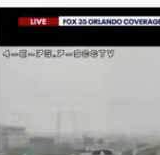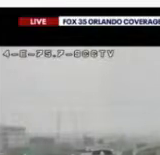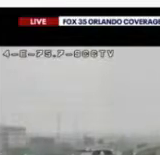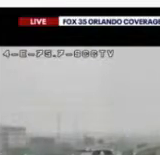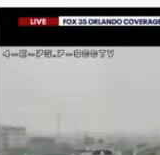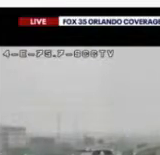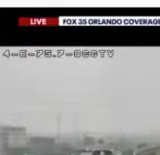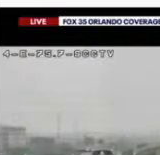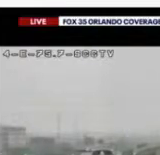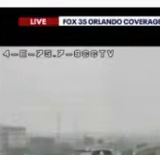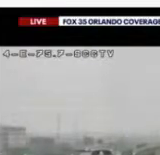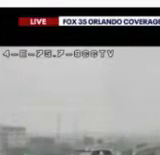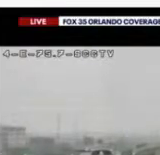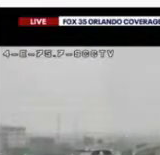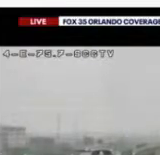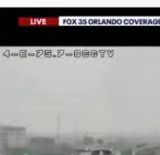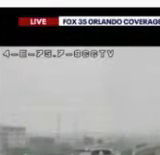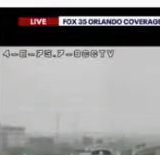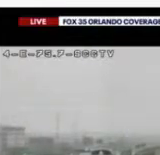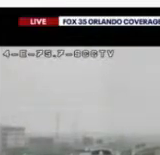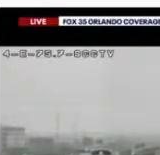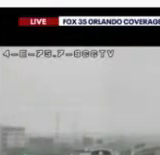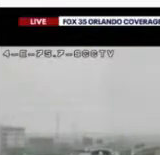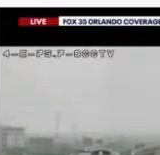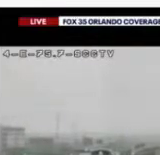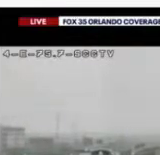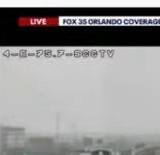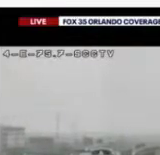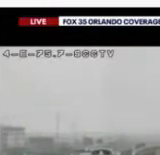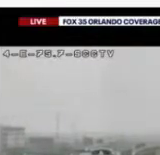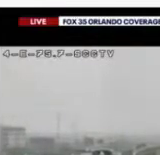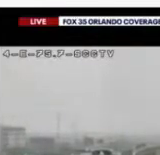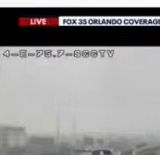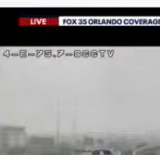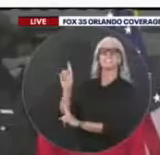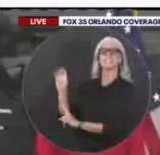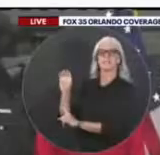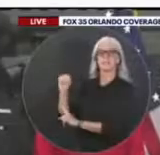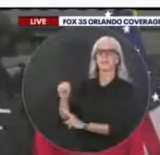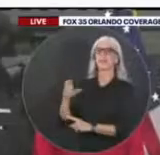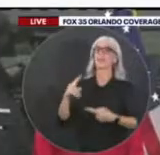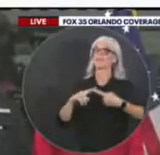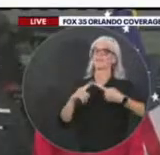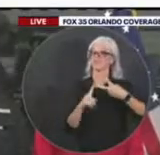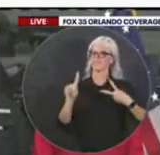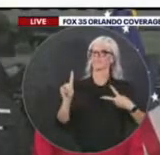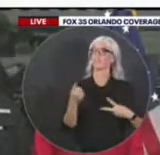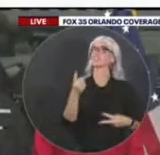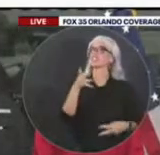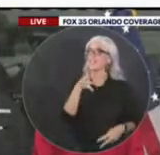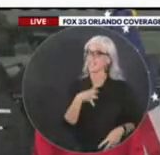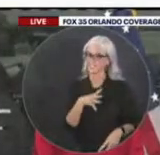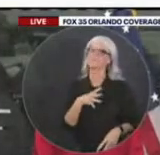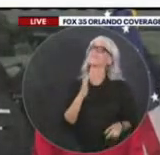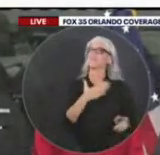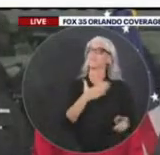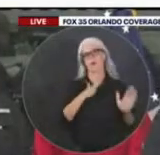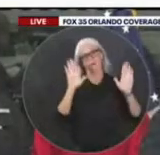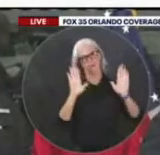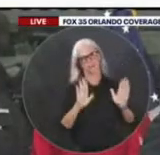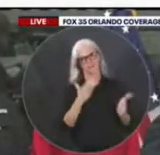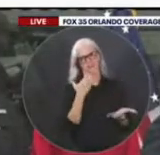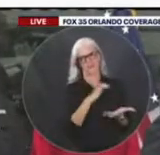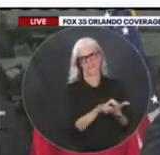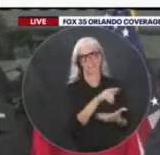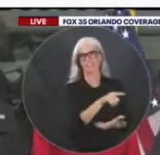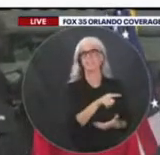for folks to drive on that. So we're watching that. For right now, we're going to send things over to Governor Ron DeSantis. So let's listen in. And